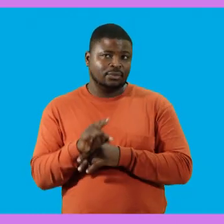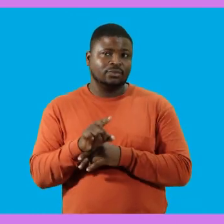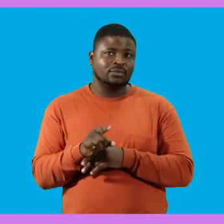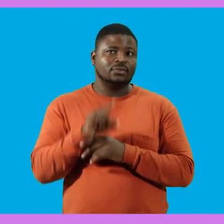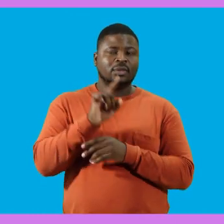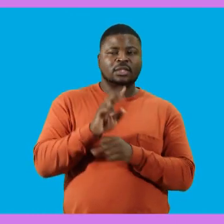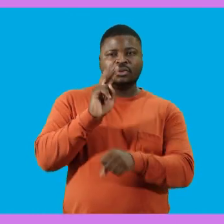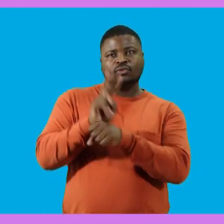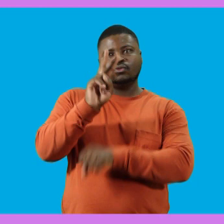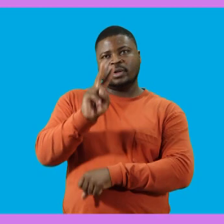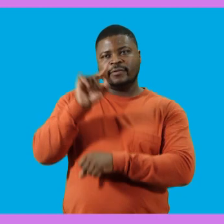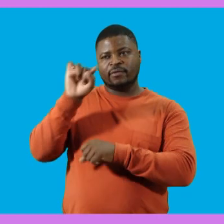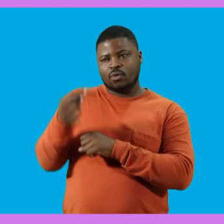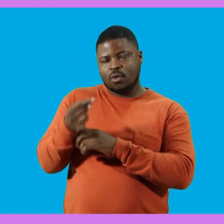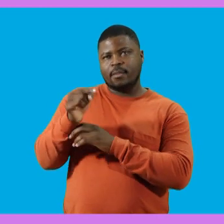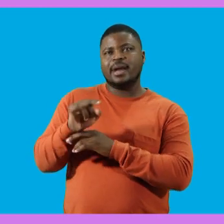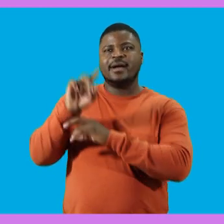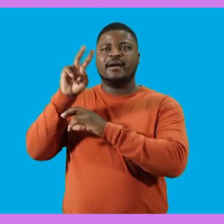circumference of